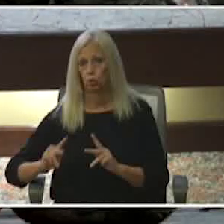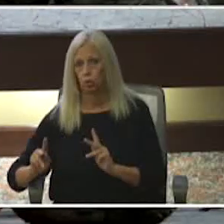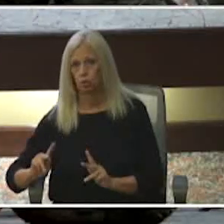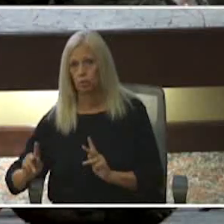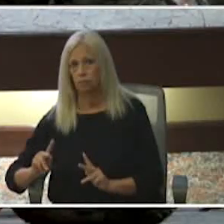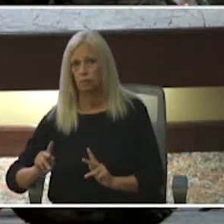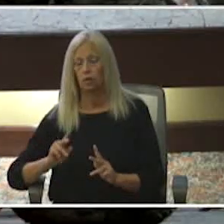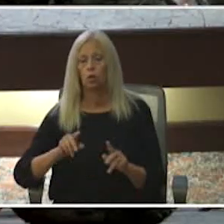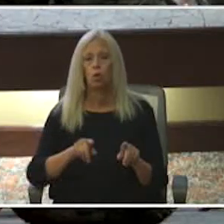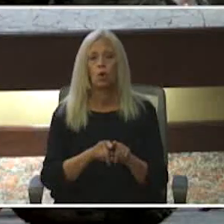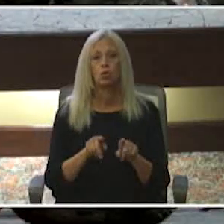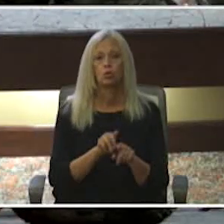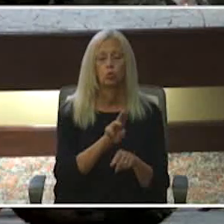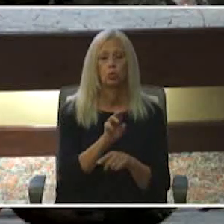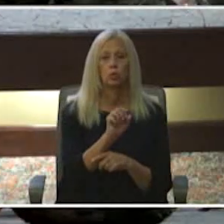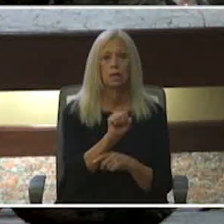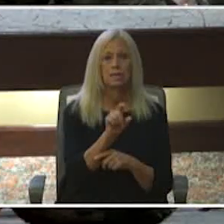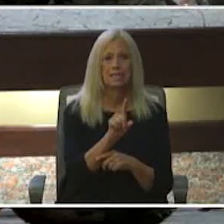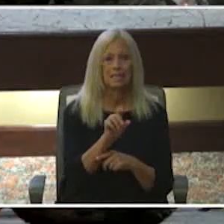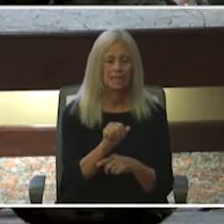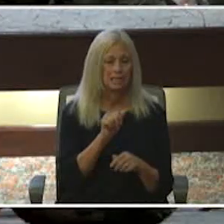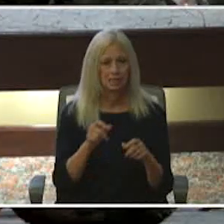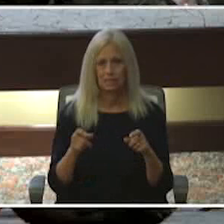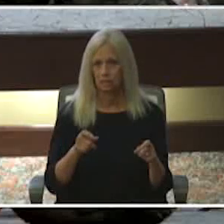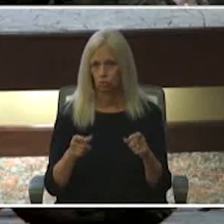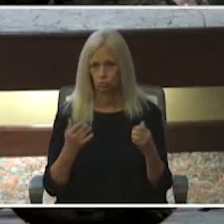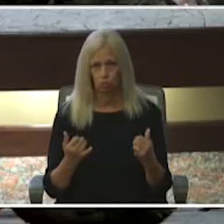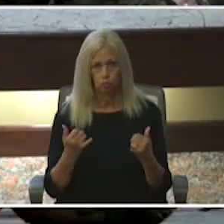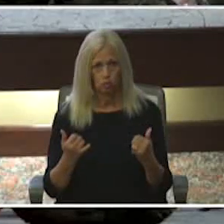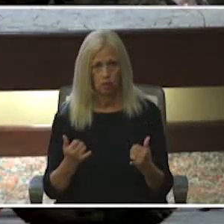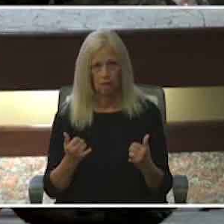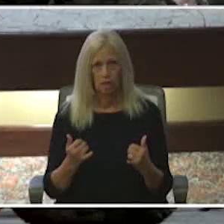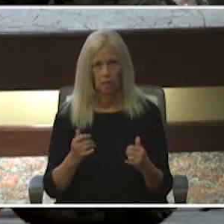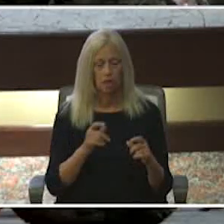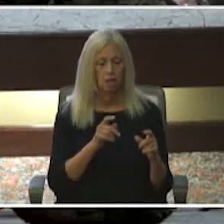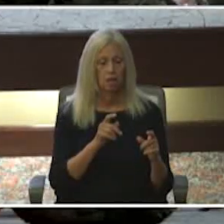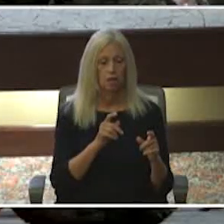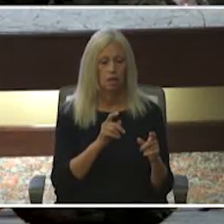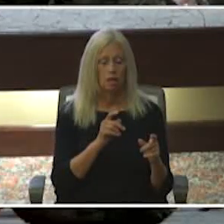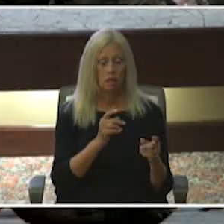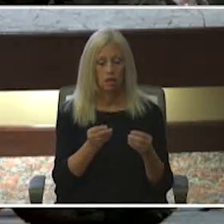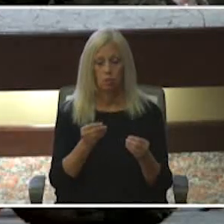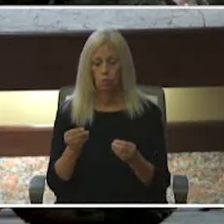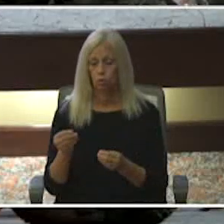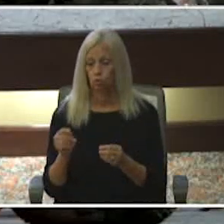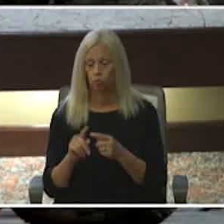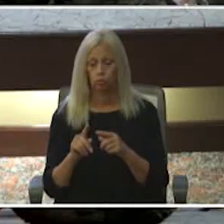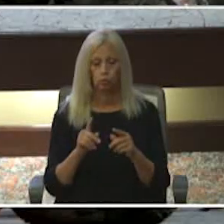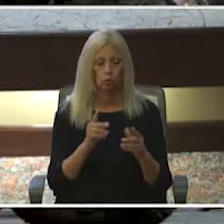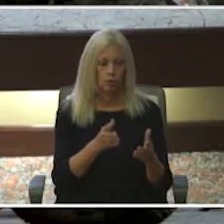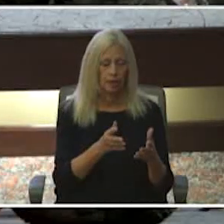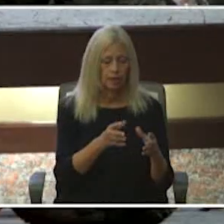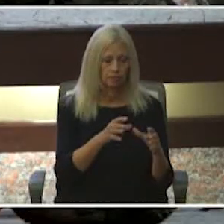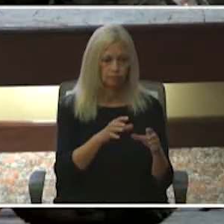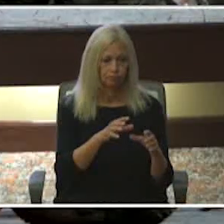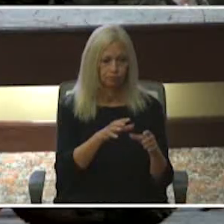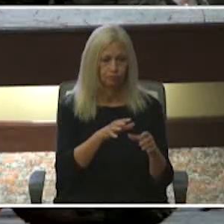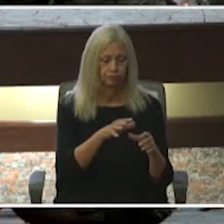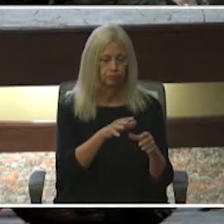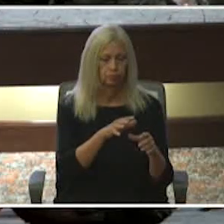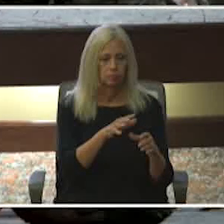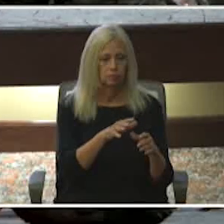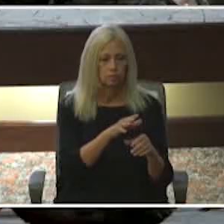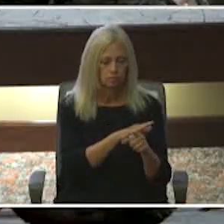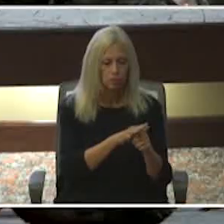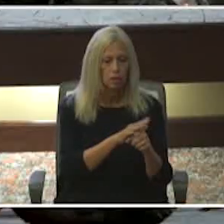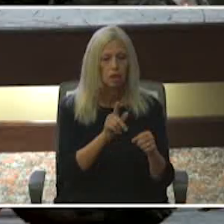the USDA does not regulate anymore. They put that on the exhibitors to ensure they are testing and treating their elephants before taking them out for